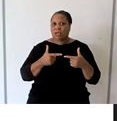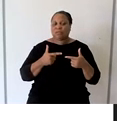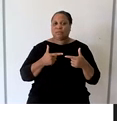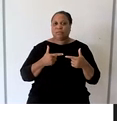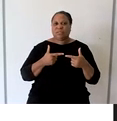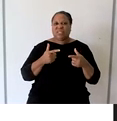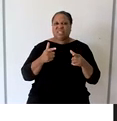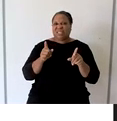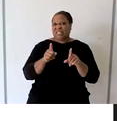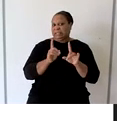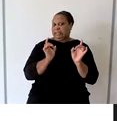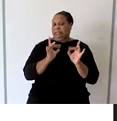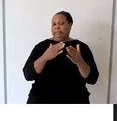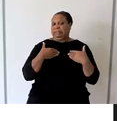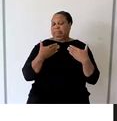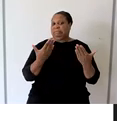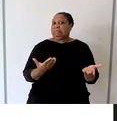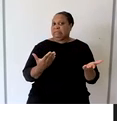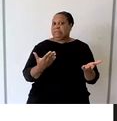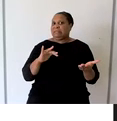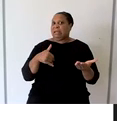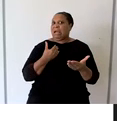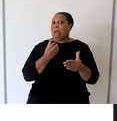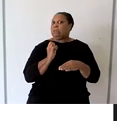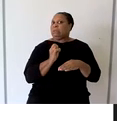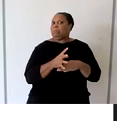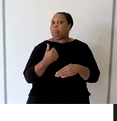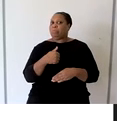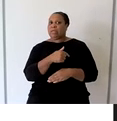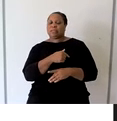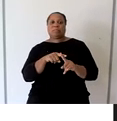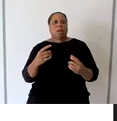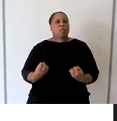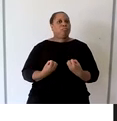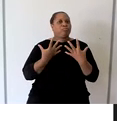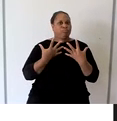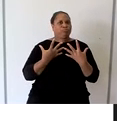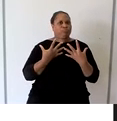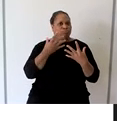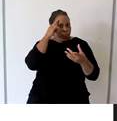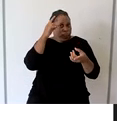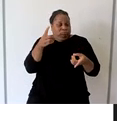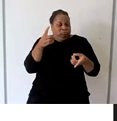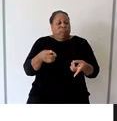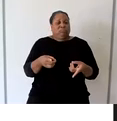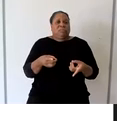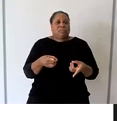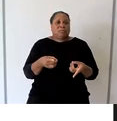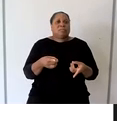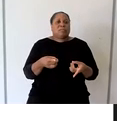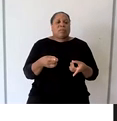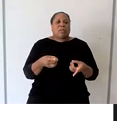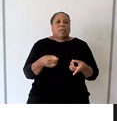to admit how much it does impact us. It influences our decisions. It influences how